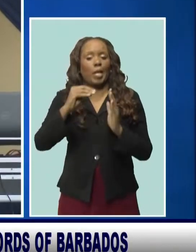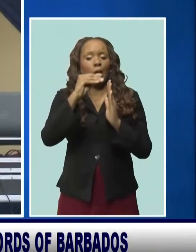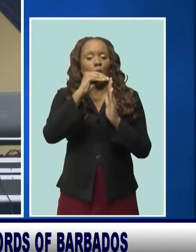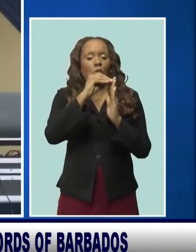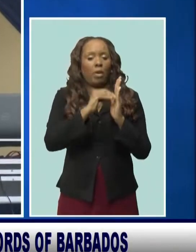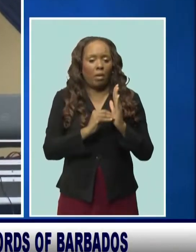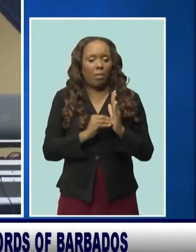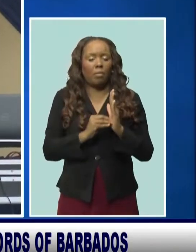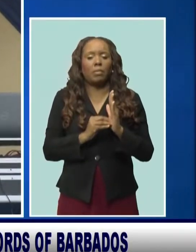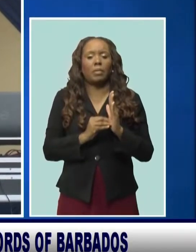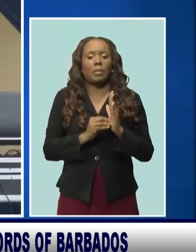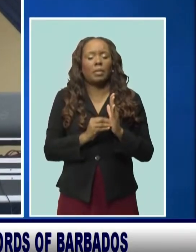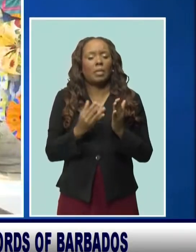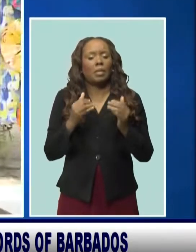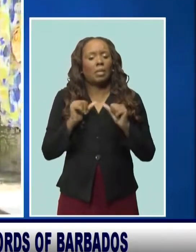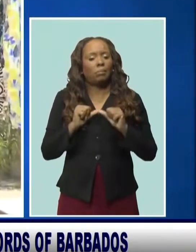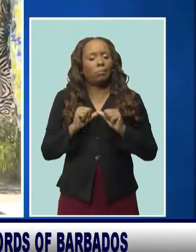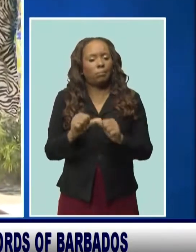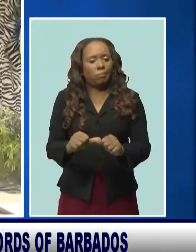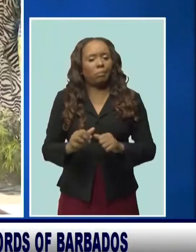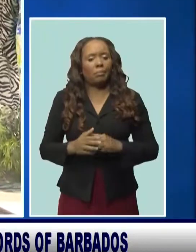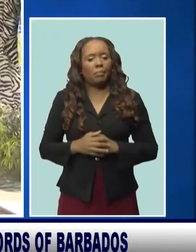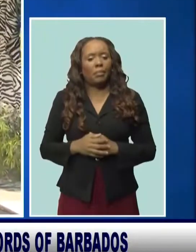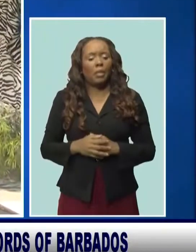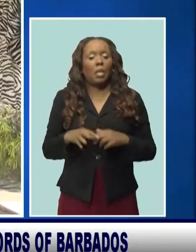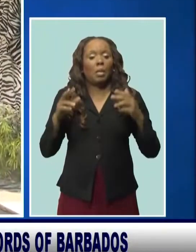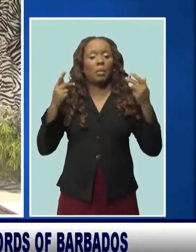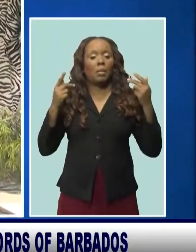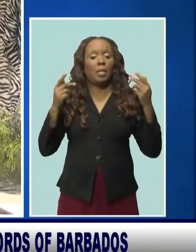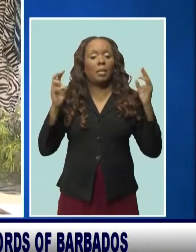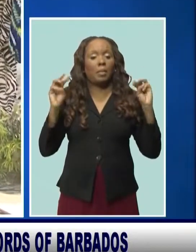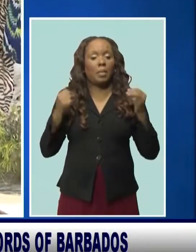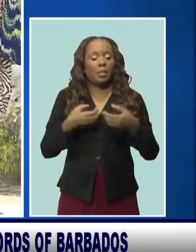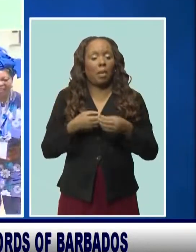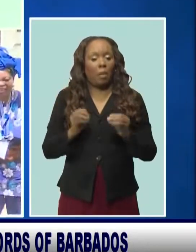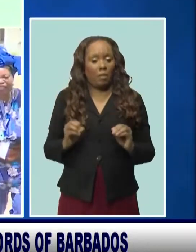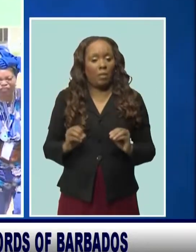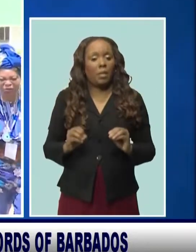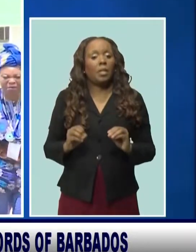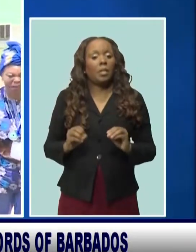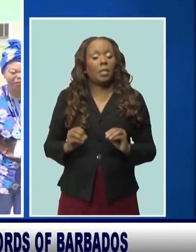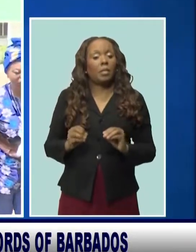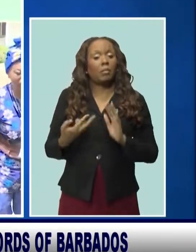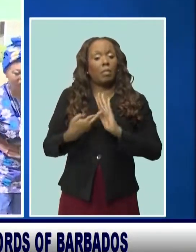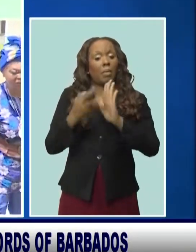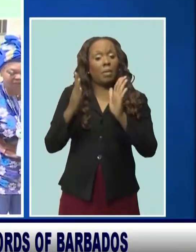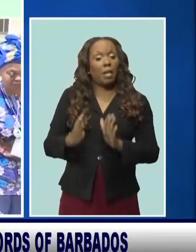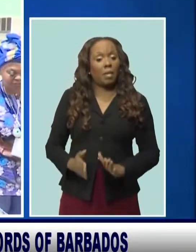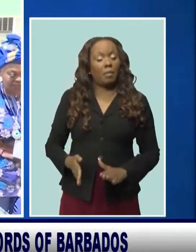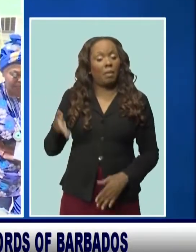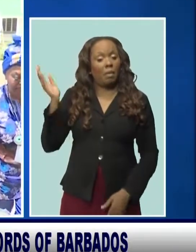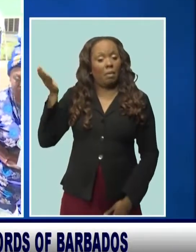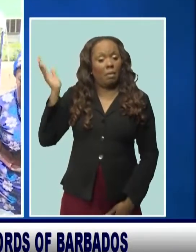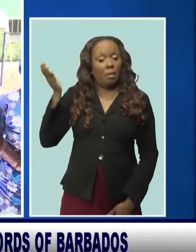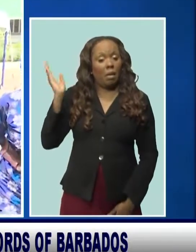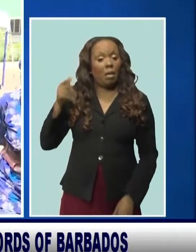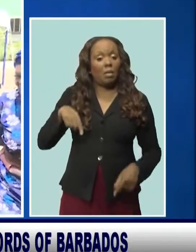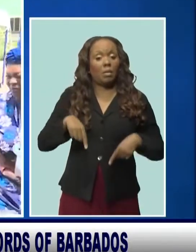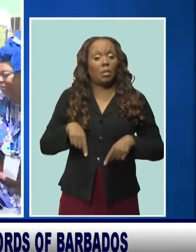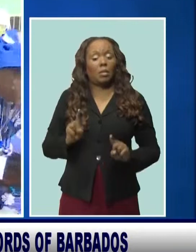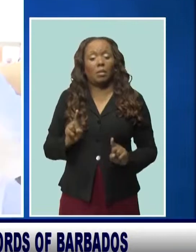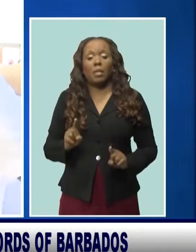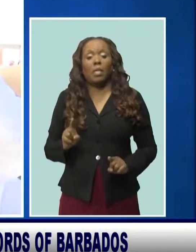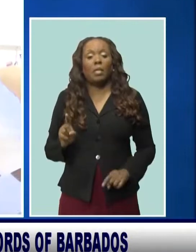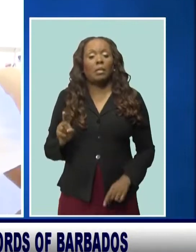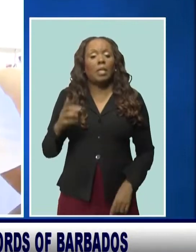in the Prime Minister's Office with responsibility for culture, Senator Dr. Chantal Munro-Knight. She was speaking during the Sankofa